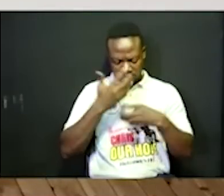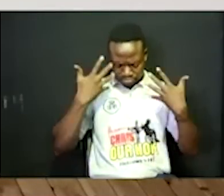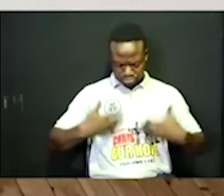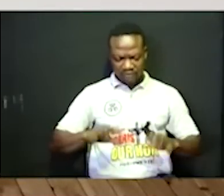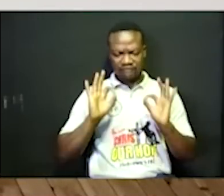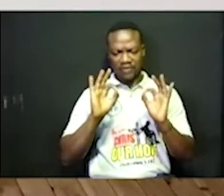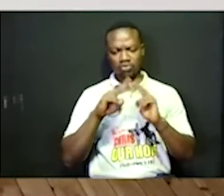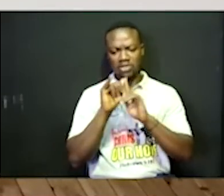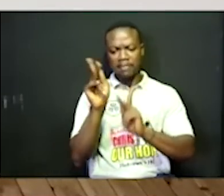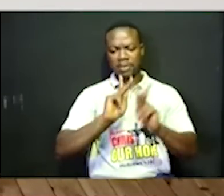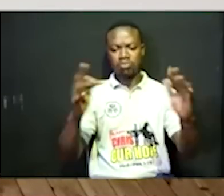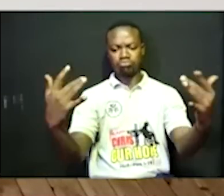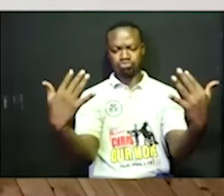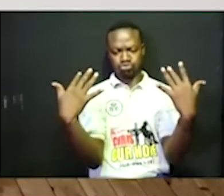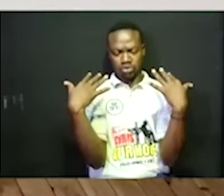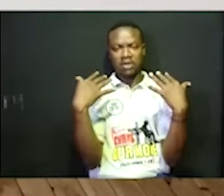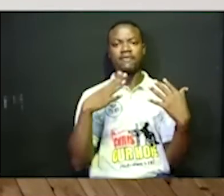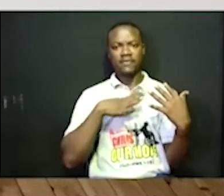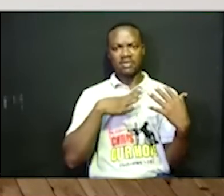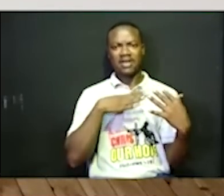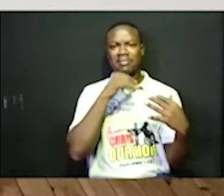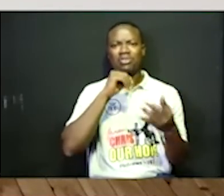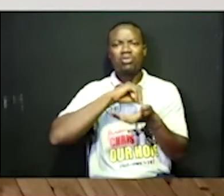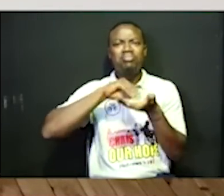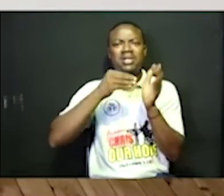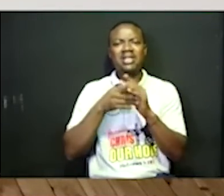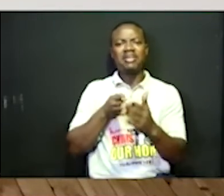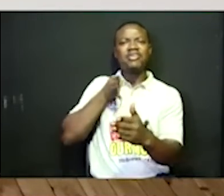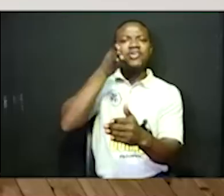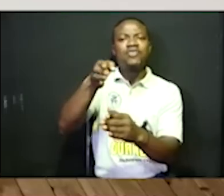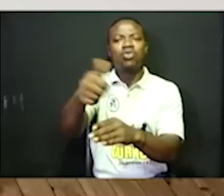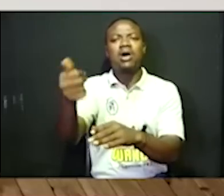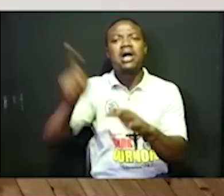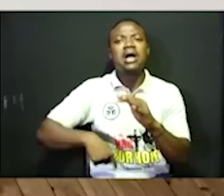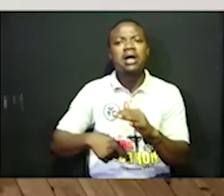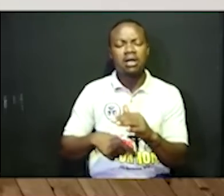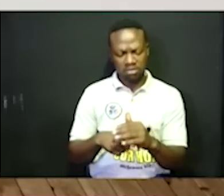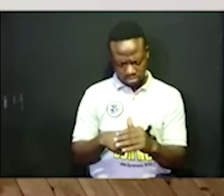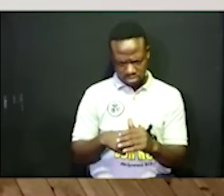winsome. But it is not enough to insulate you from offense.